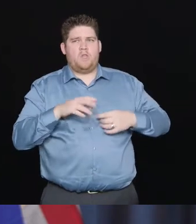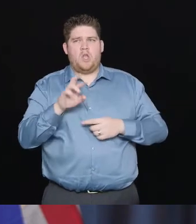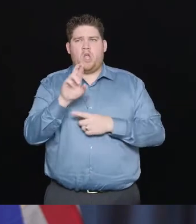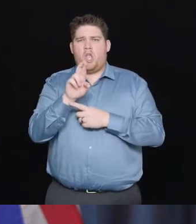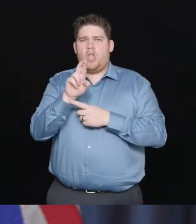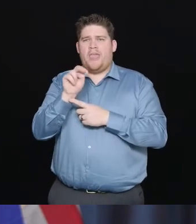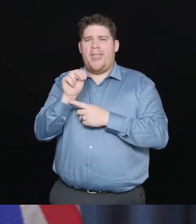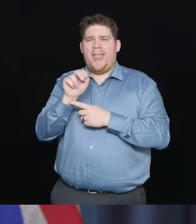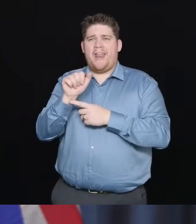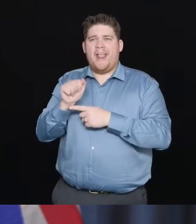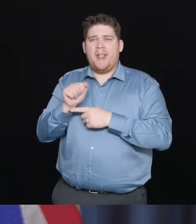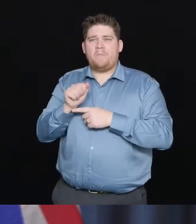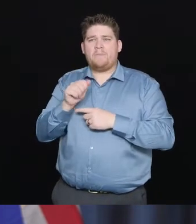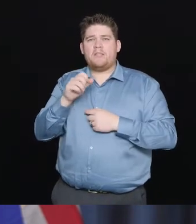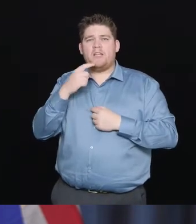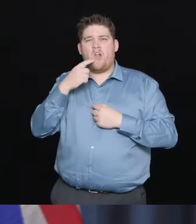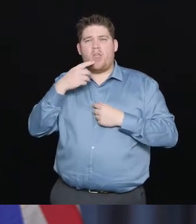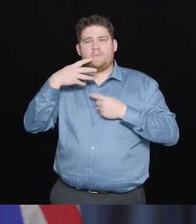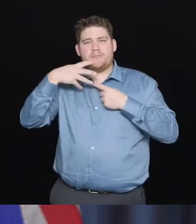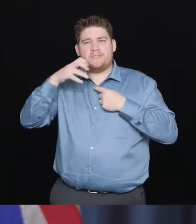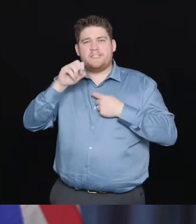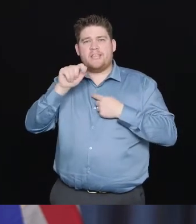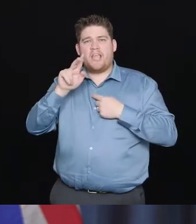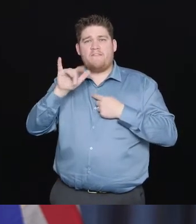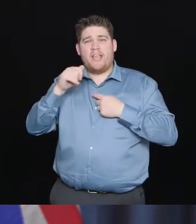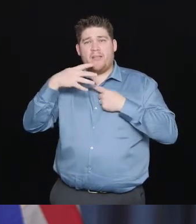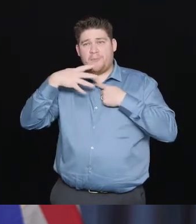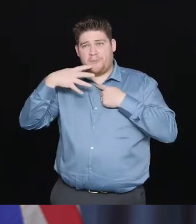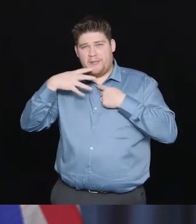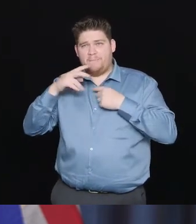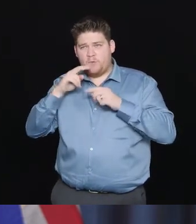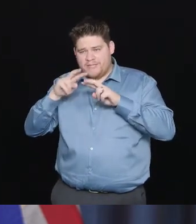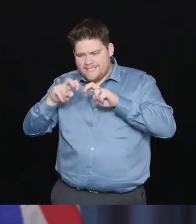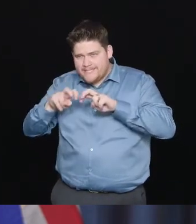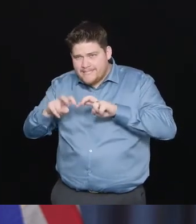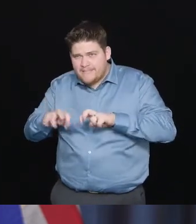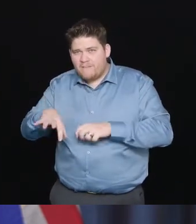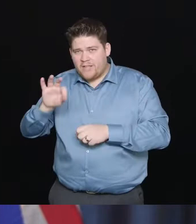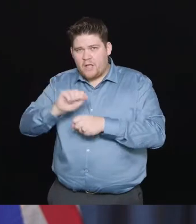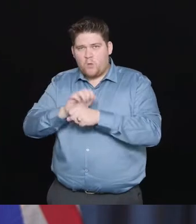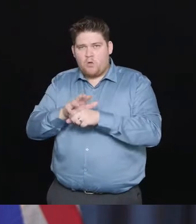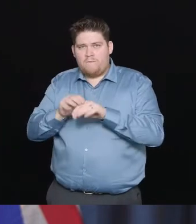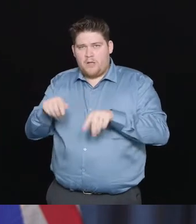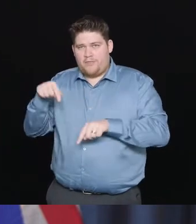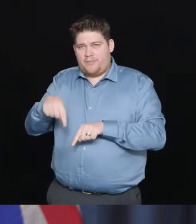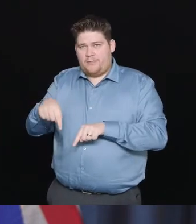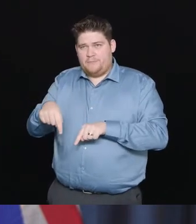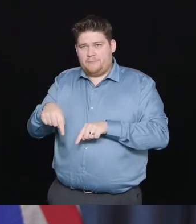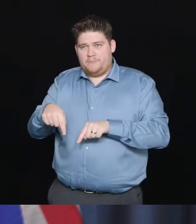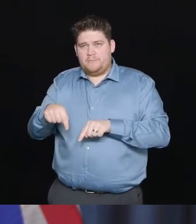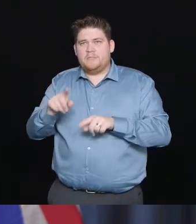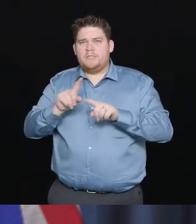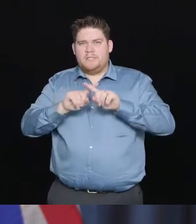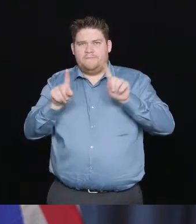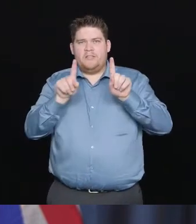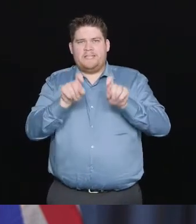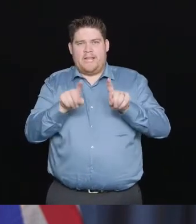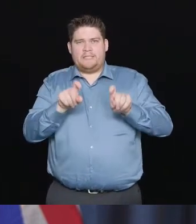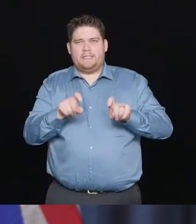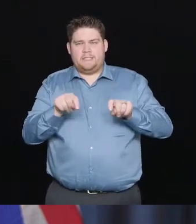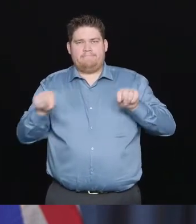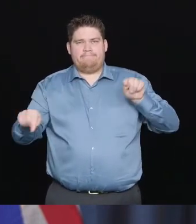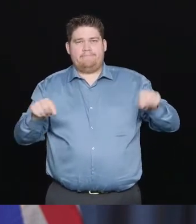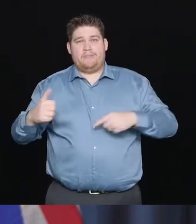an antibody test does is it lets me know 2 weeks, 1 week or 2 weeks later, if I had the infection. It's a measure of your